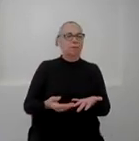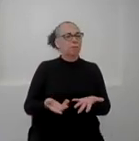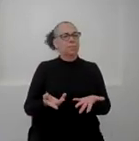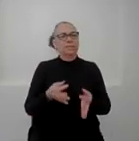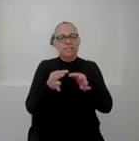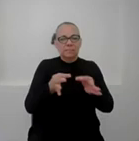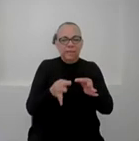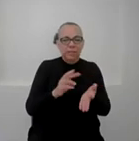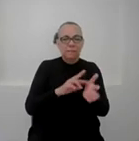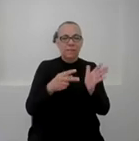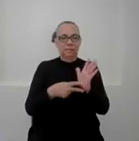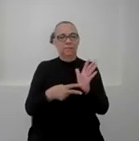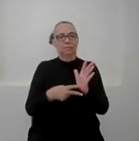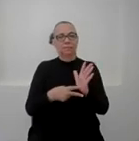means.